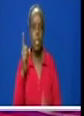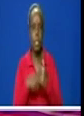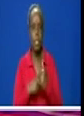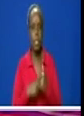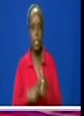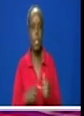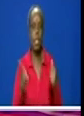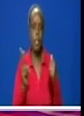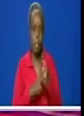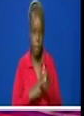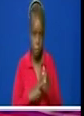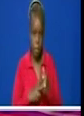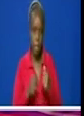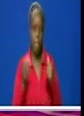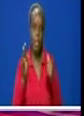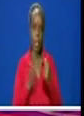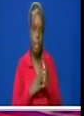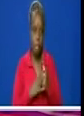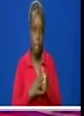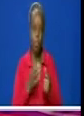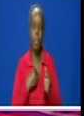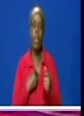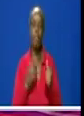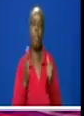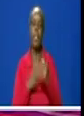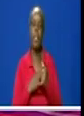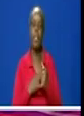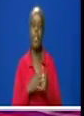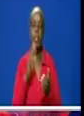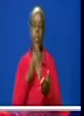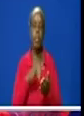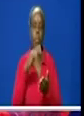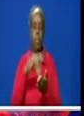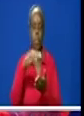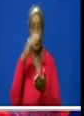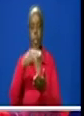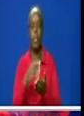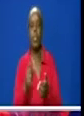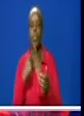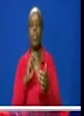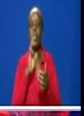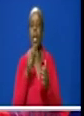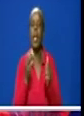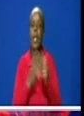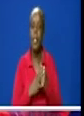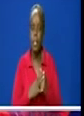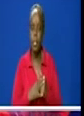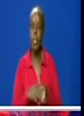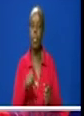mm-hmm, 6, mm-hmm, 7, 8. We have Wonderful. 8 boxes. Yeah. Wonderful. So those are 8 boxes.